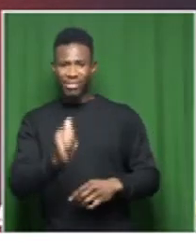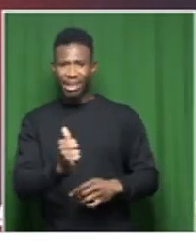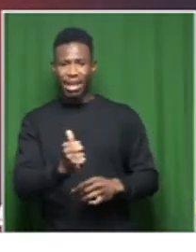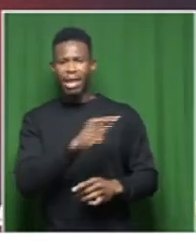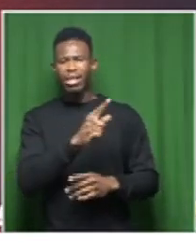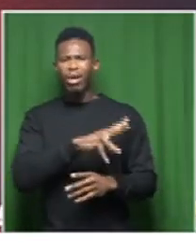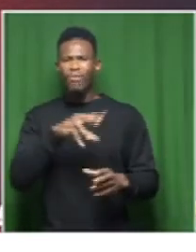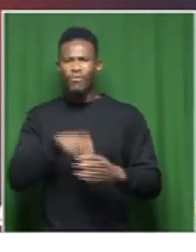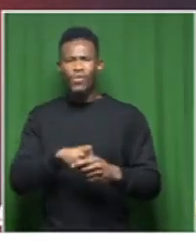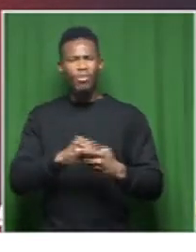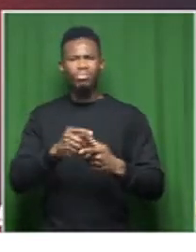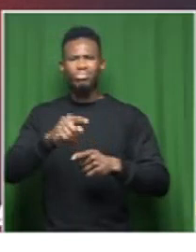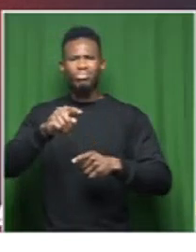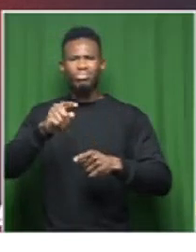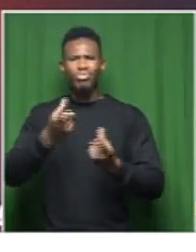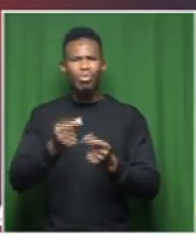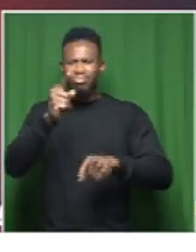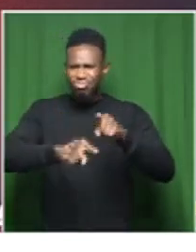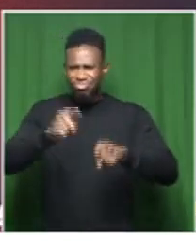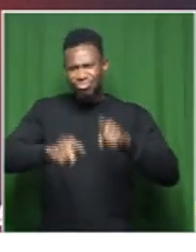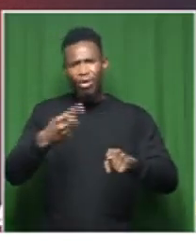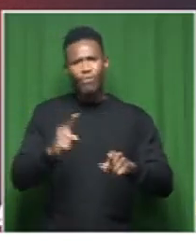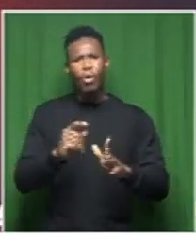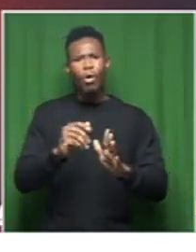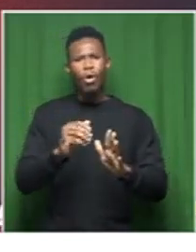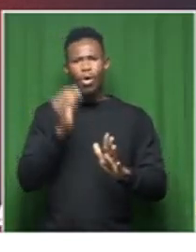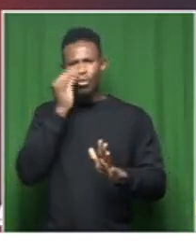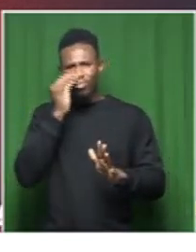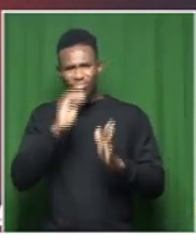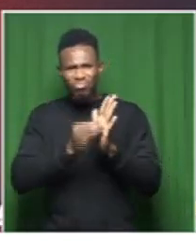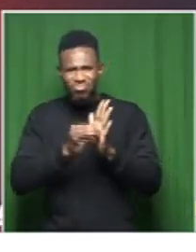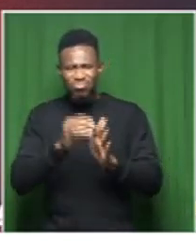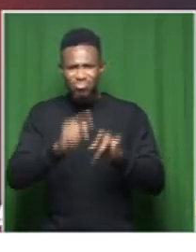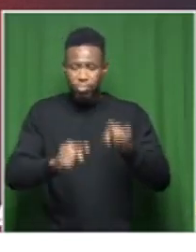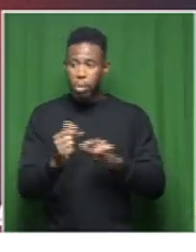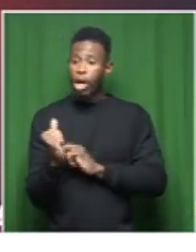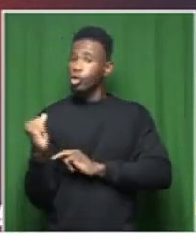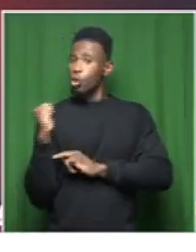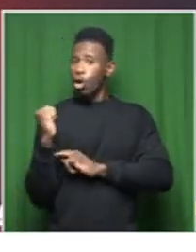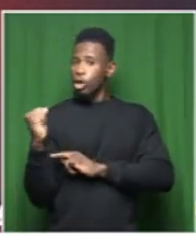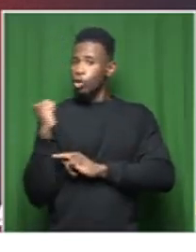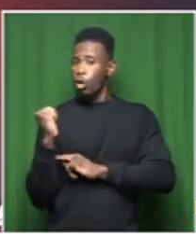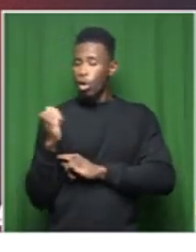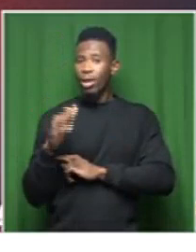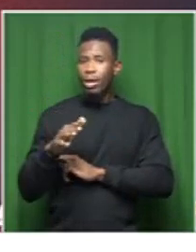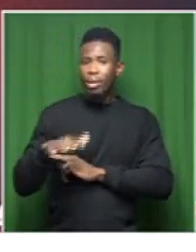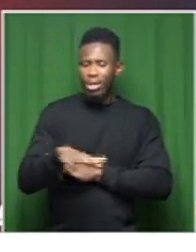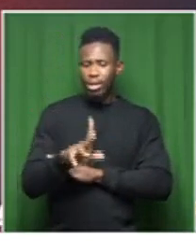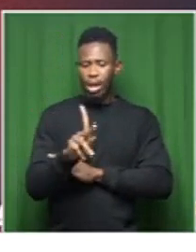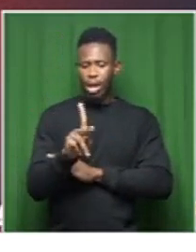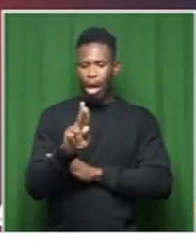in all sorts of illegal criminality. In Krugersdorp just yesterday, women were raped